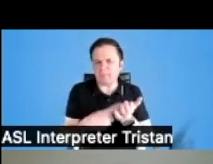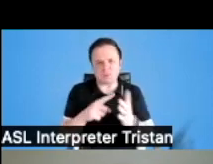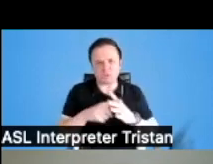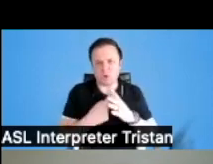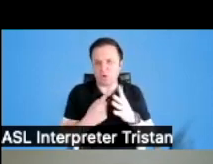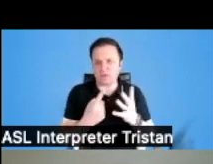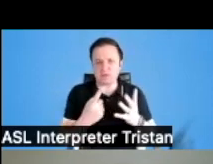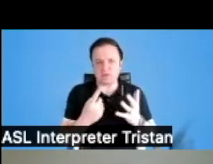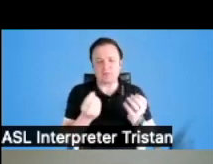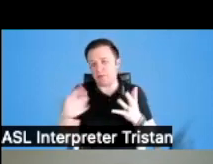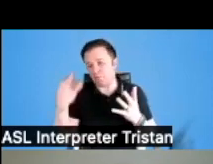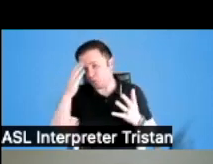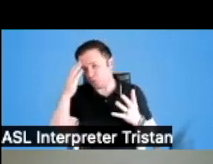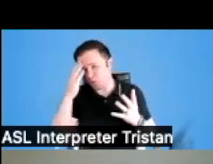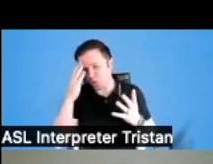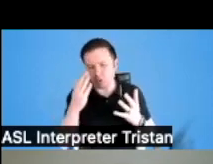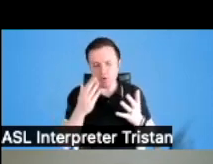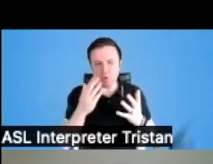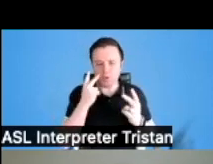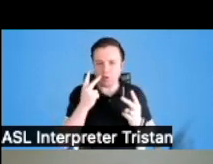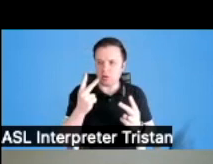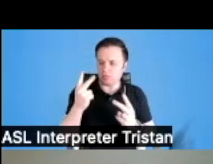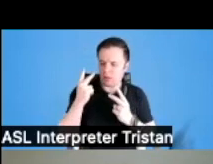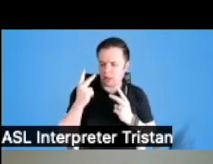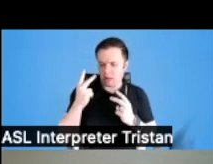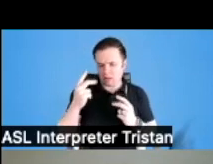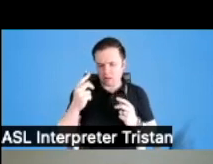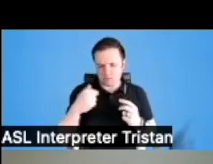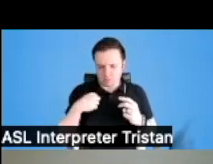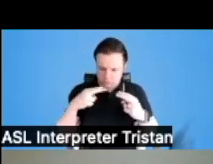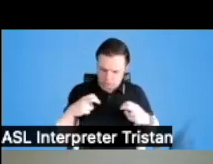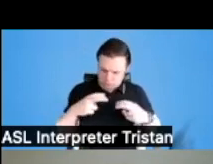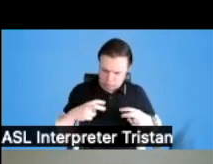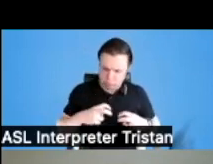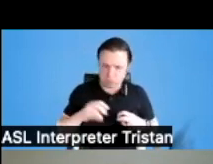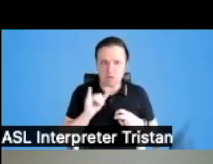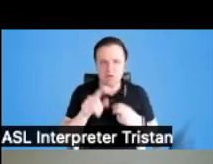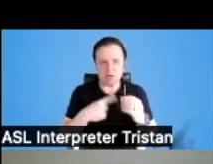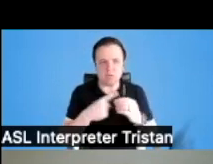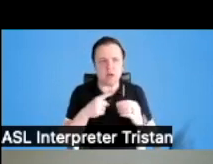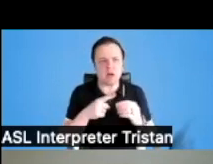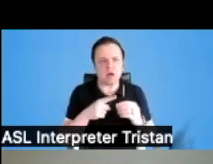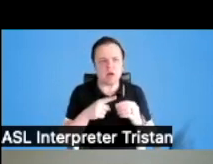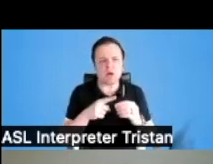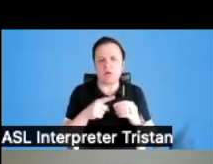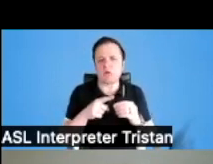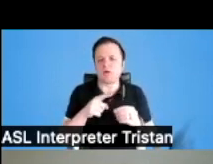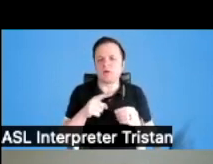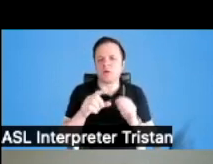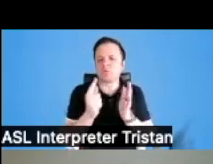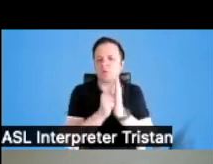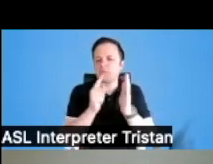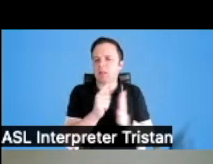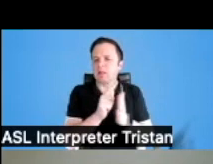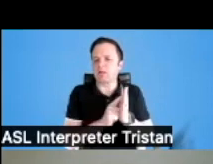many of you know, fierce self-reflection, especially about the movement's entanglement with the criminal legal systems. So